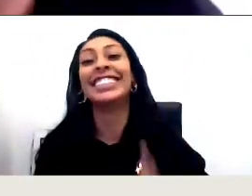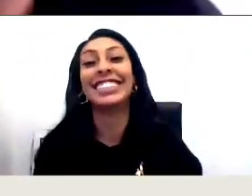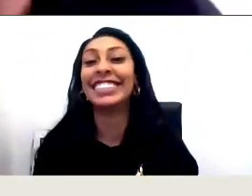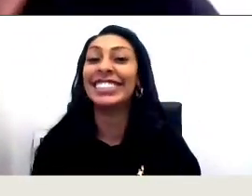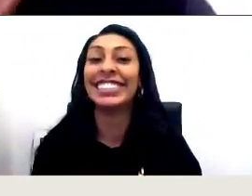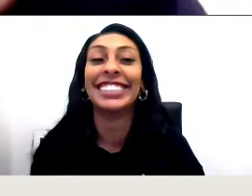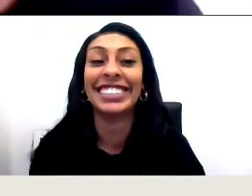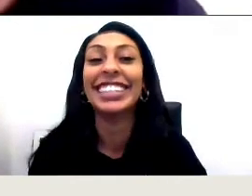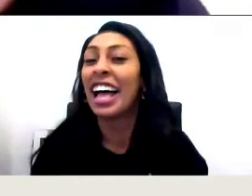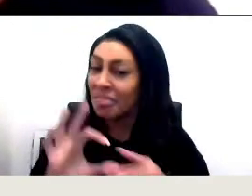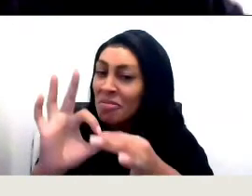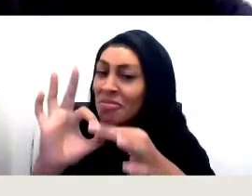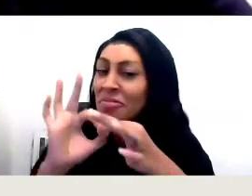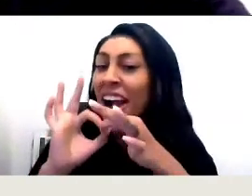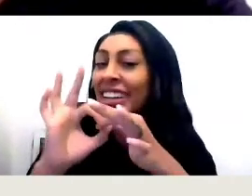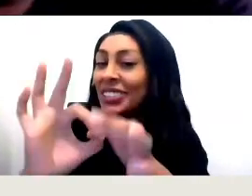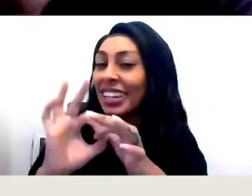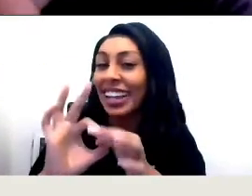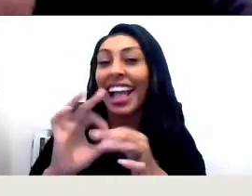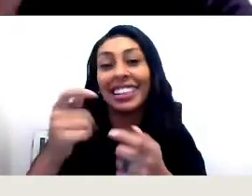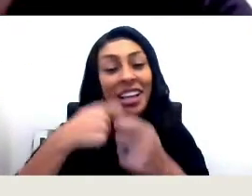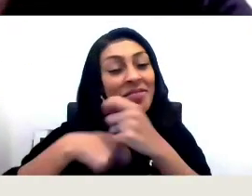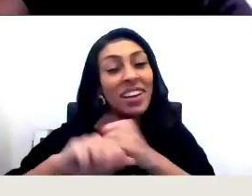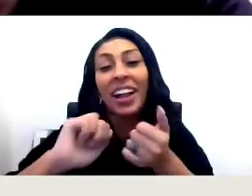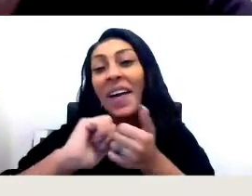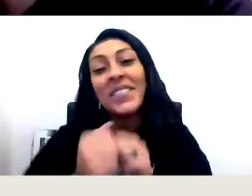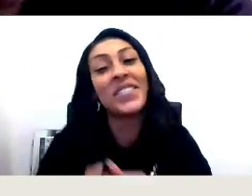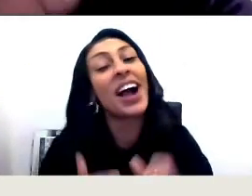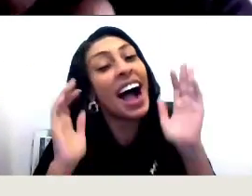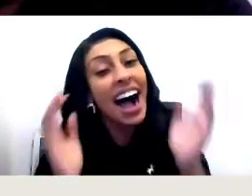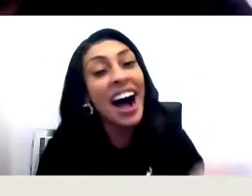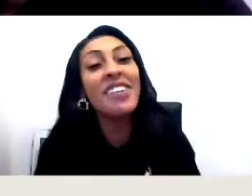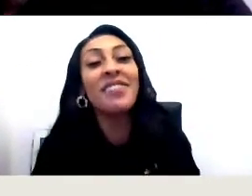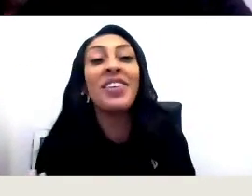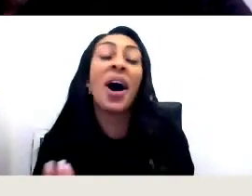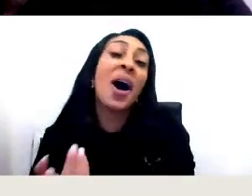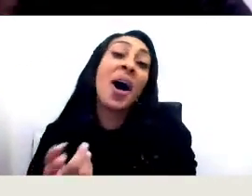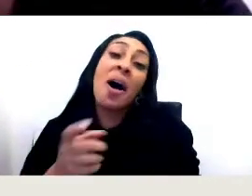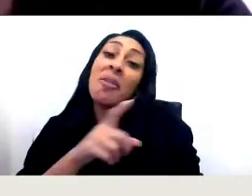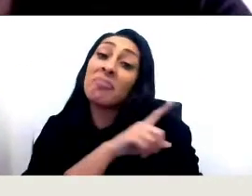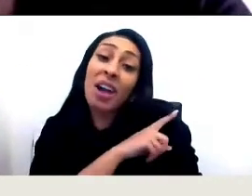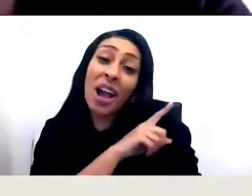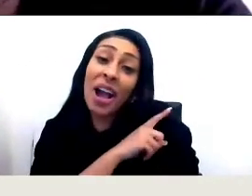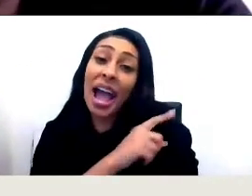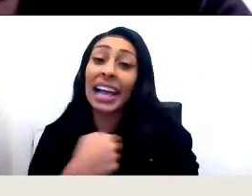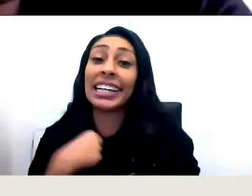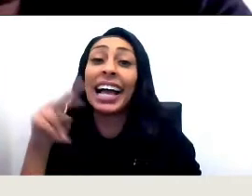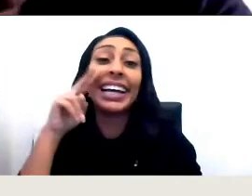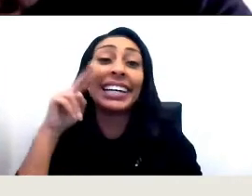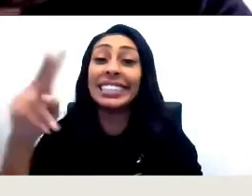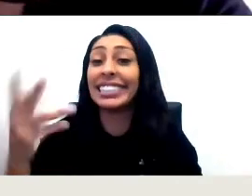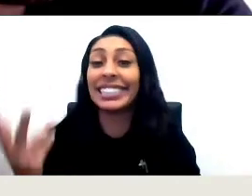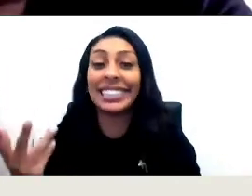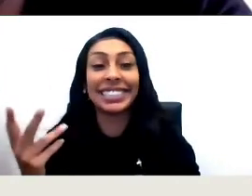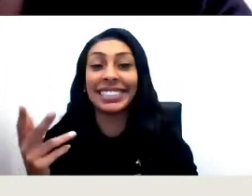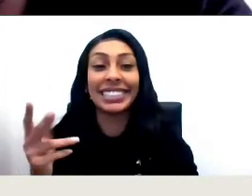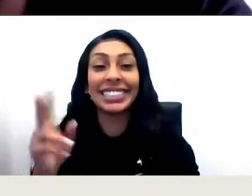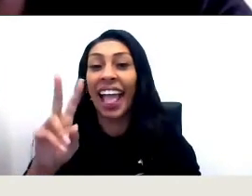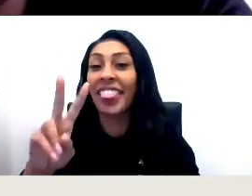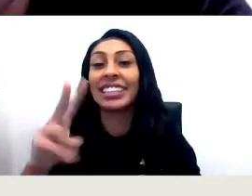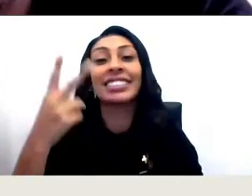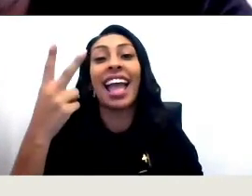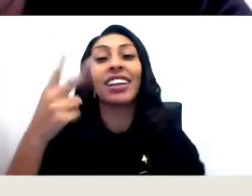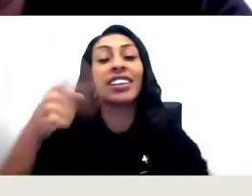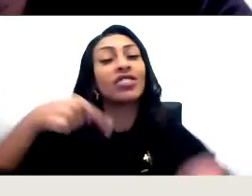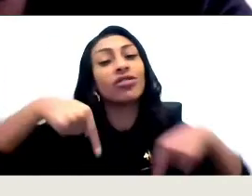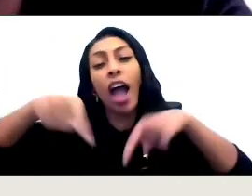let's work together. Let's be friends. You know, because you know, and I see it as the second